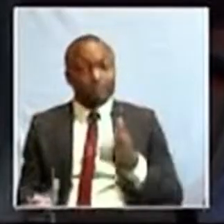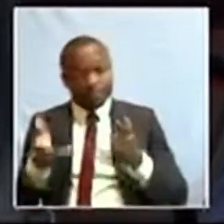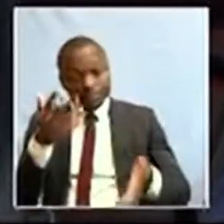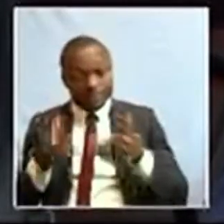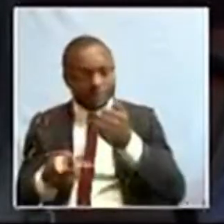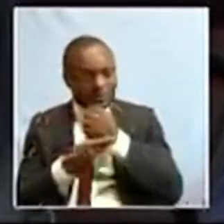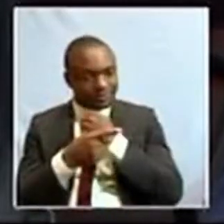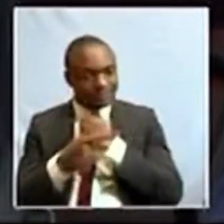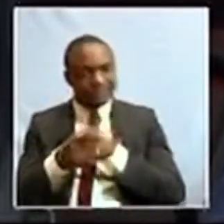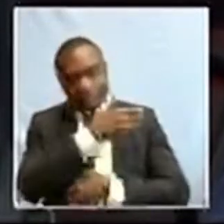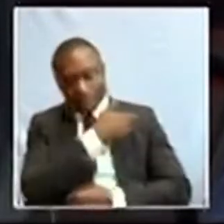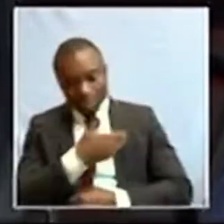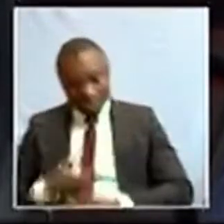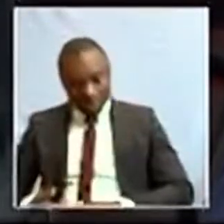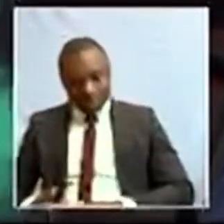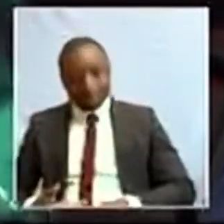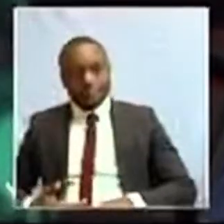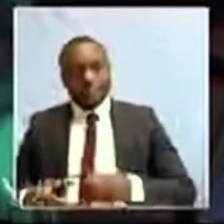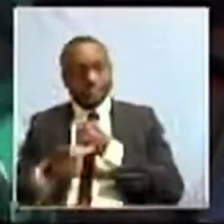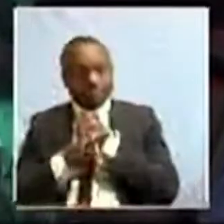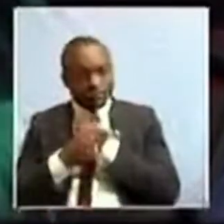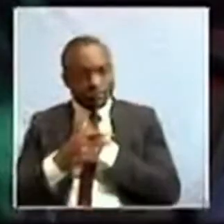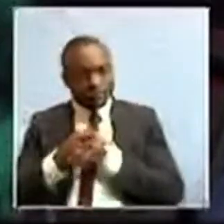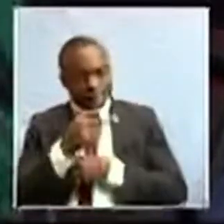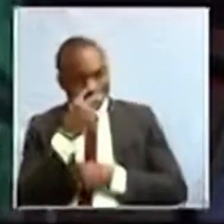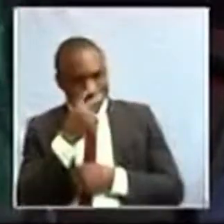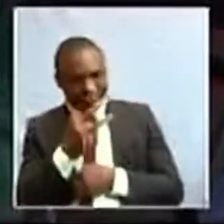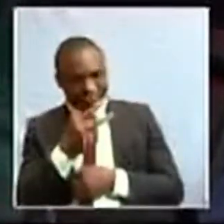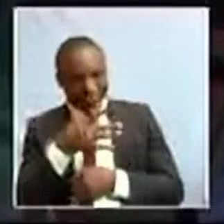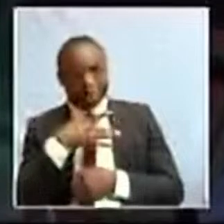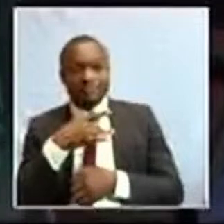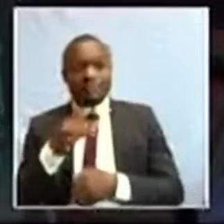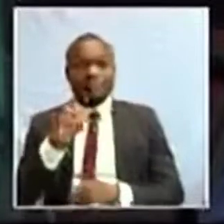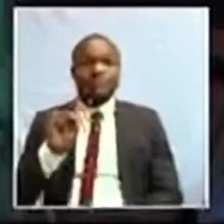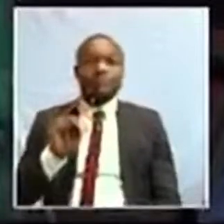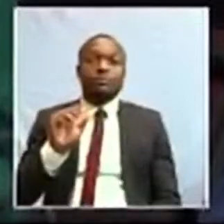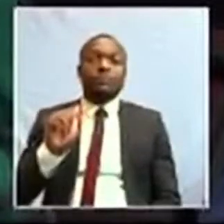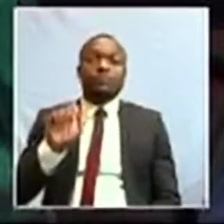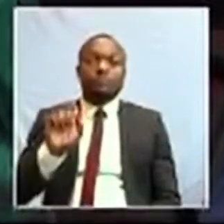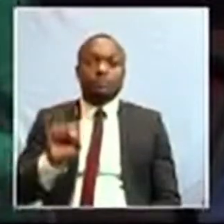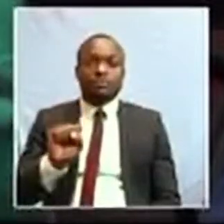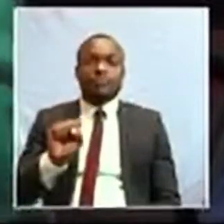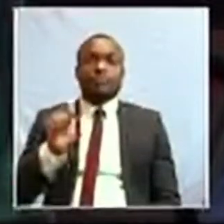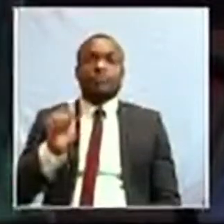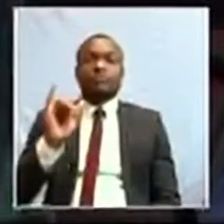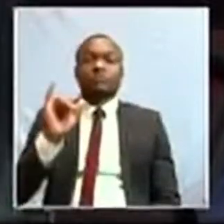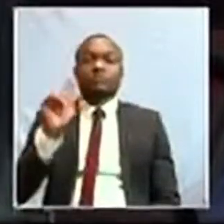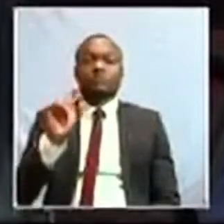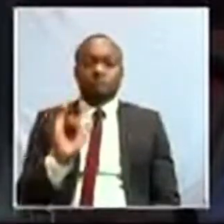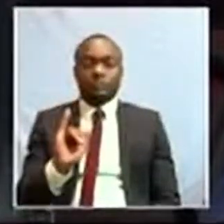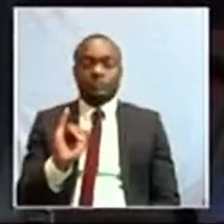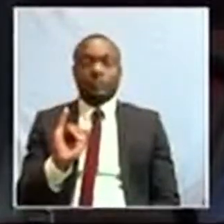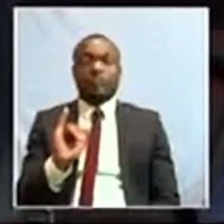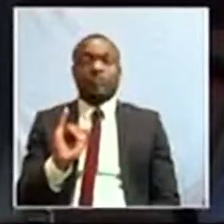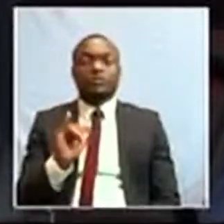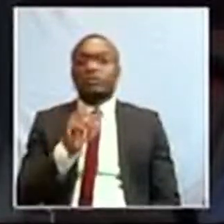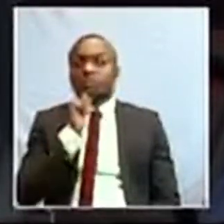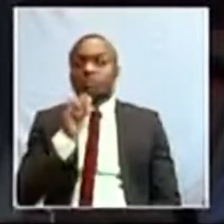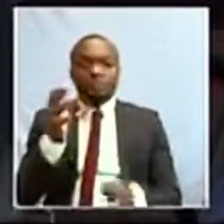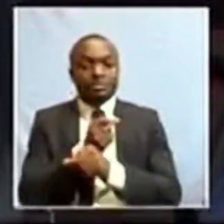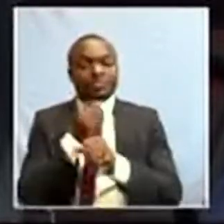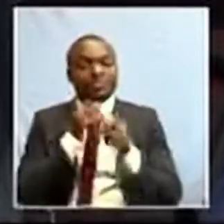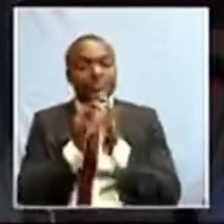is a very serious department. And it looks like Masaiti Council in itself has not taken keen interest